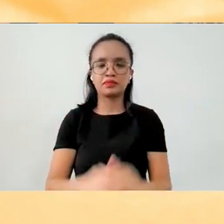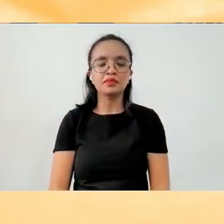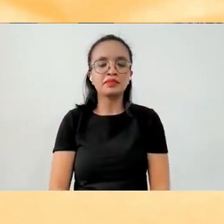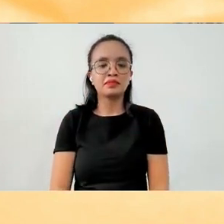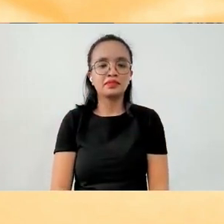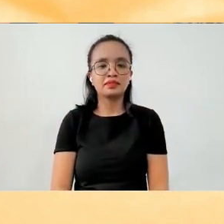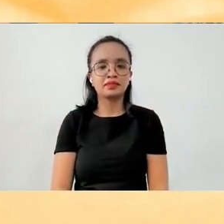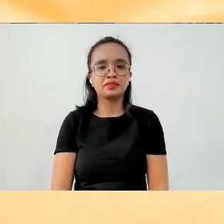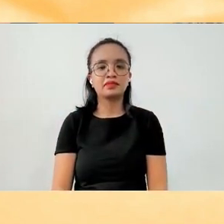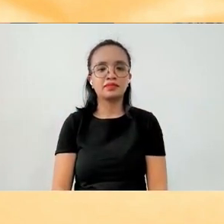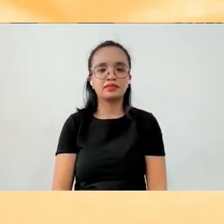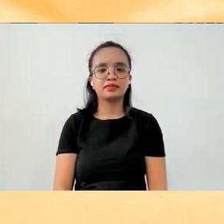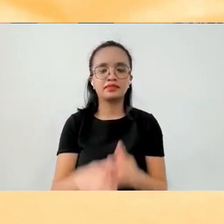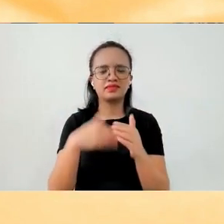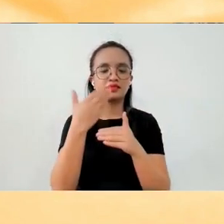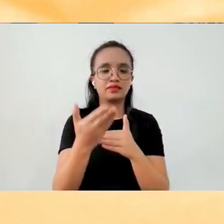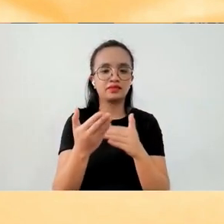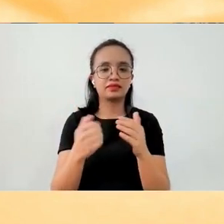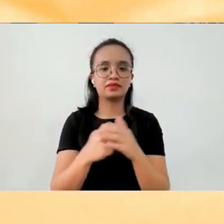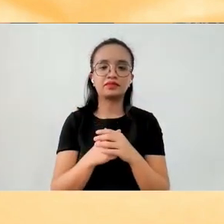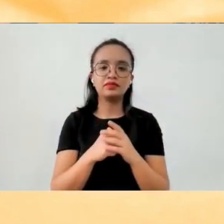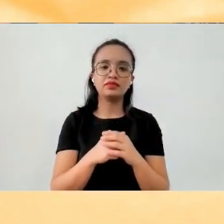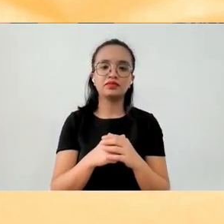You will go off center with each tilt.